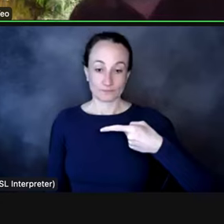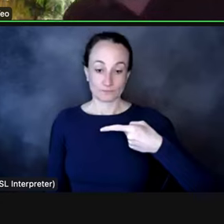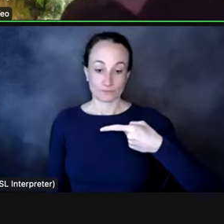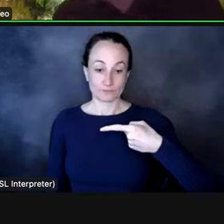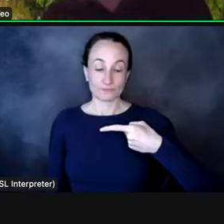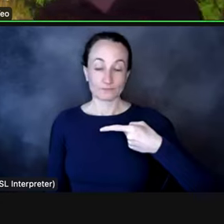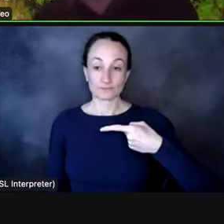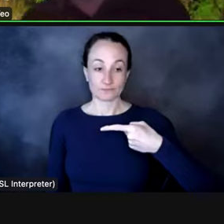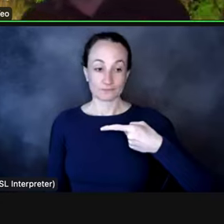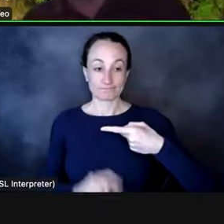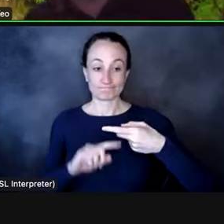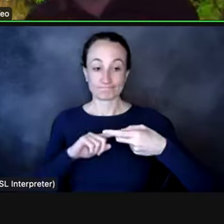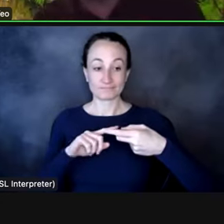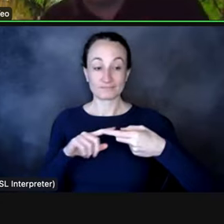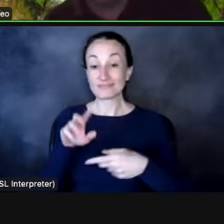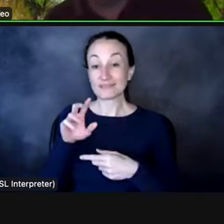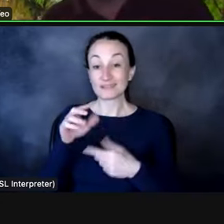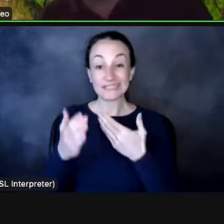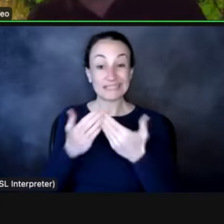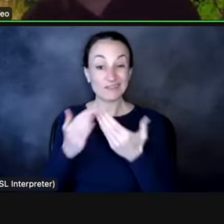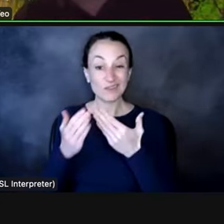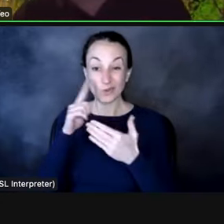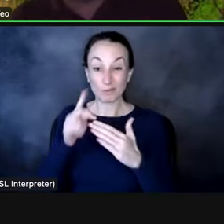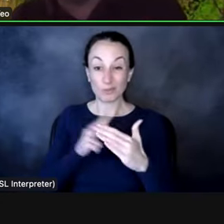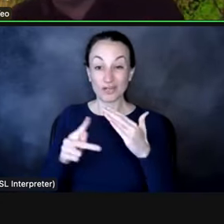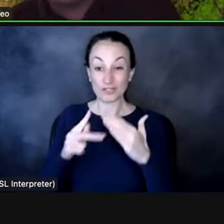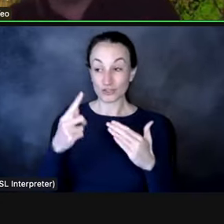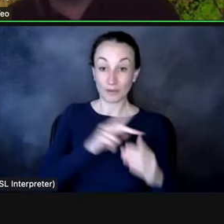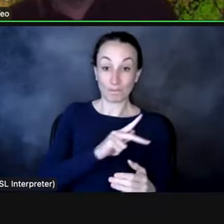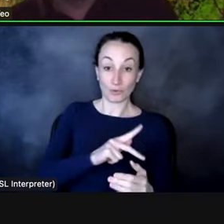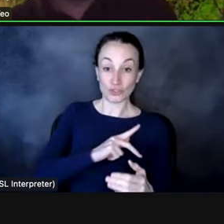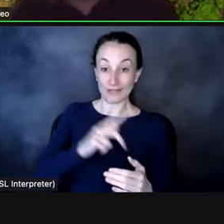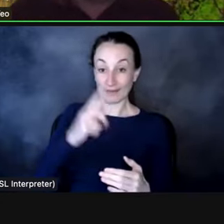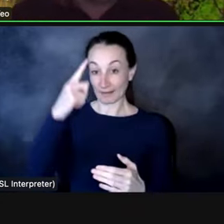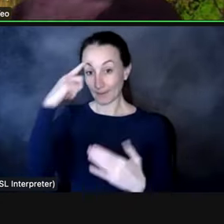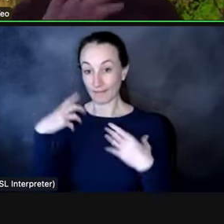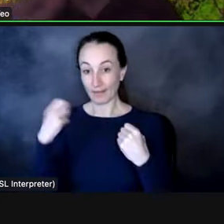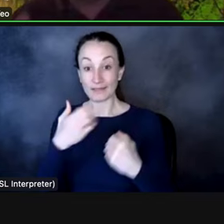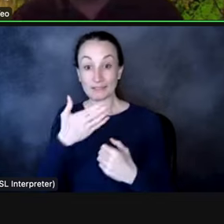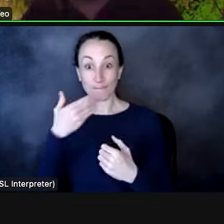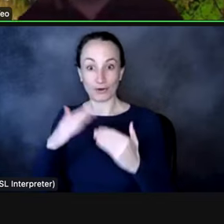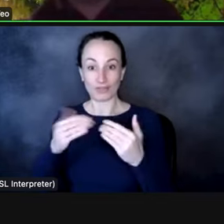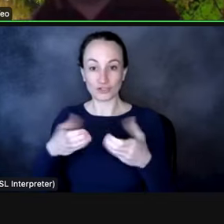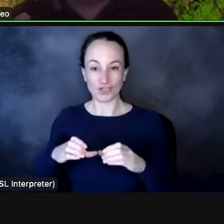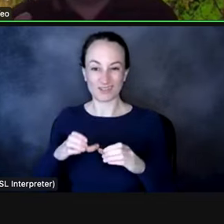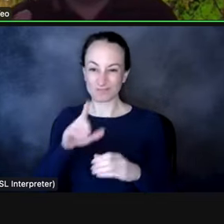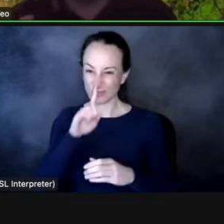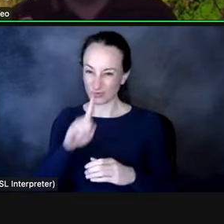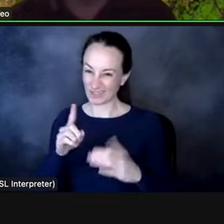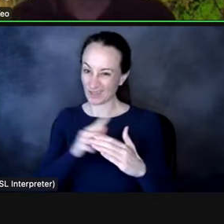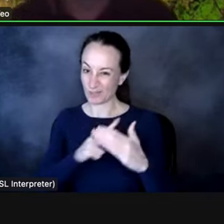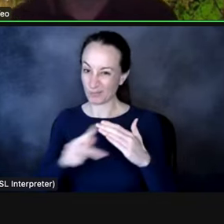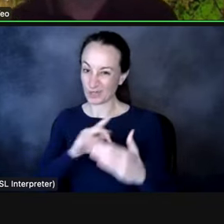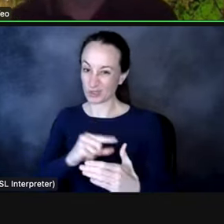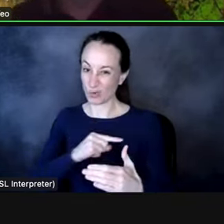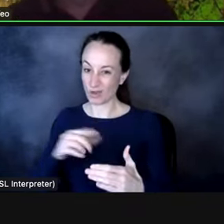Even though the prediction of personality and mental health is statistically better than chance, to tell the truth, the prediction quality is not that